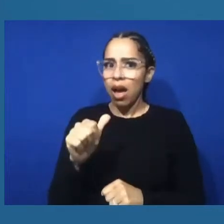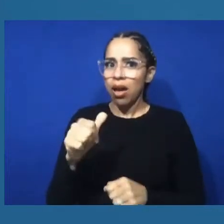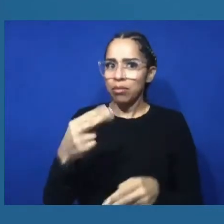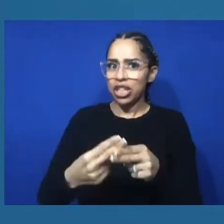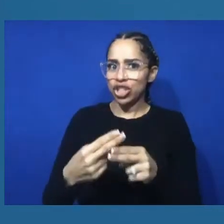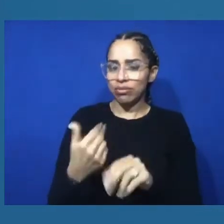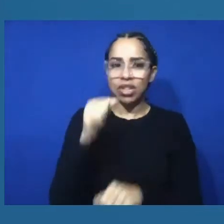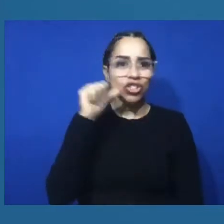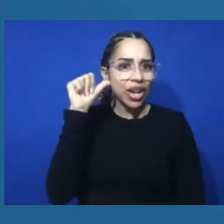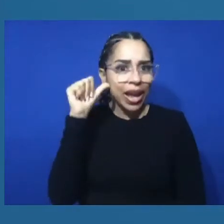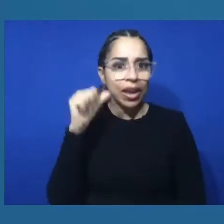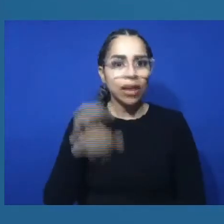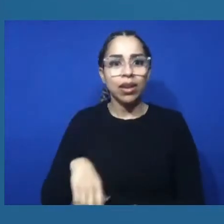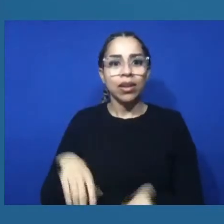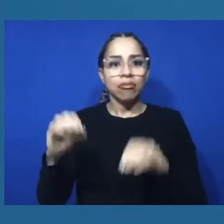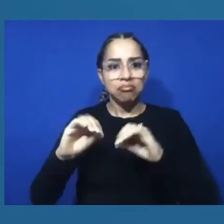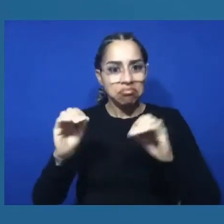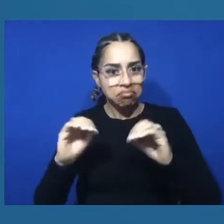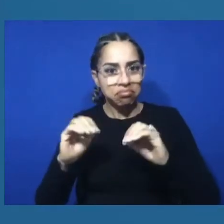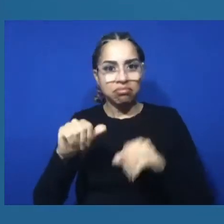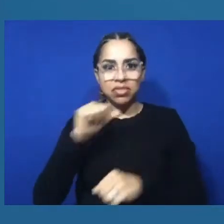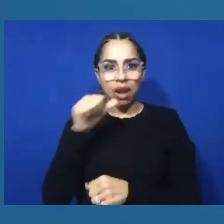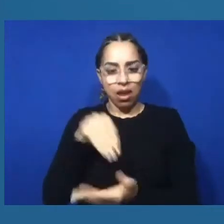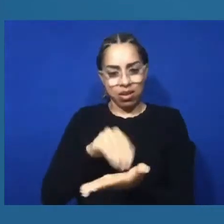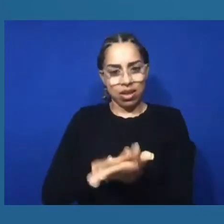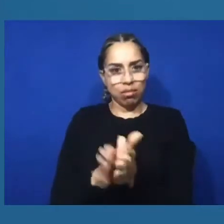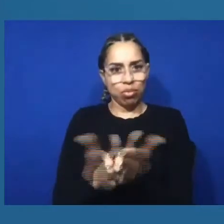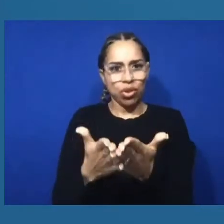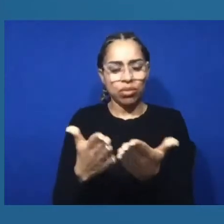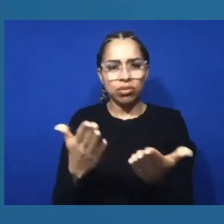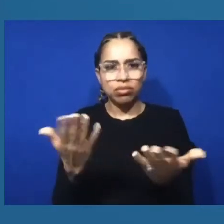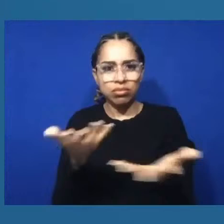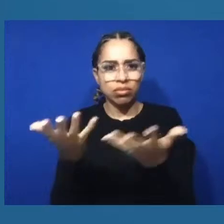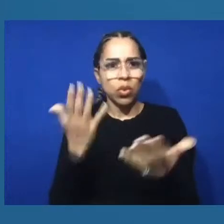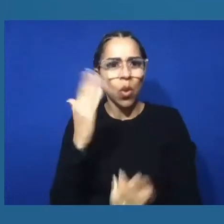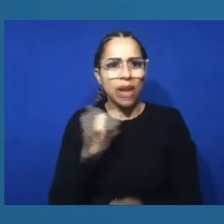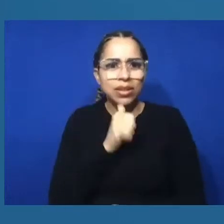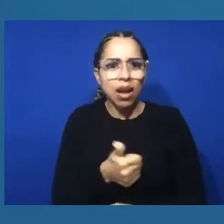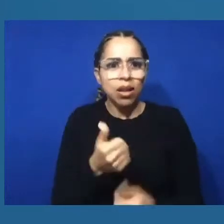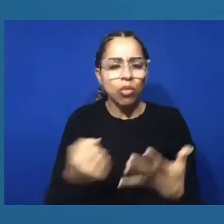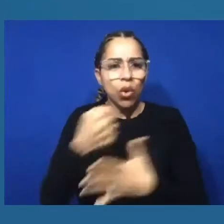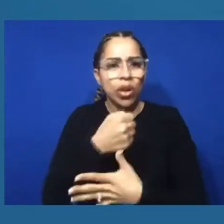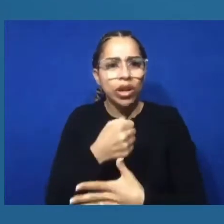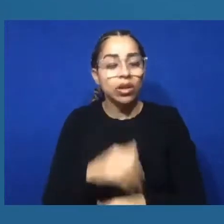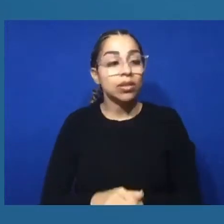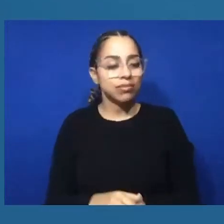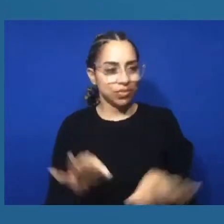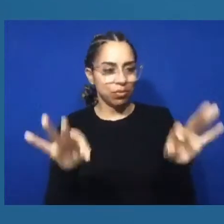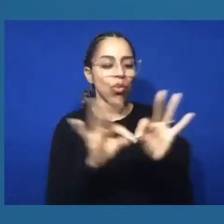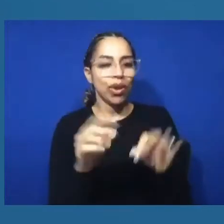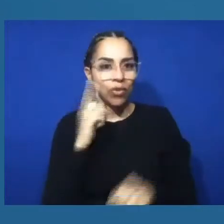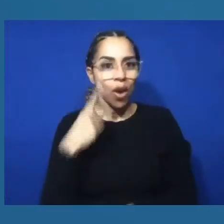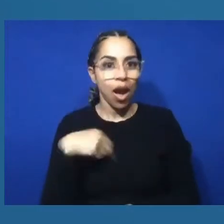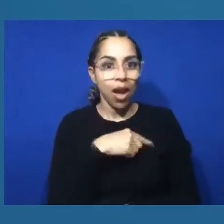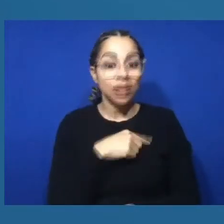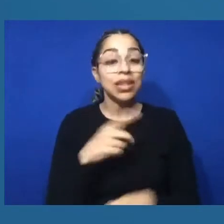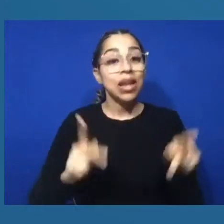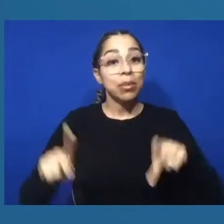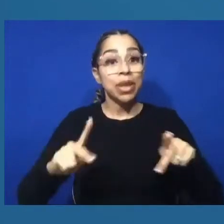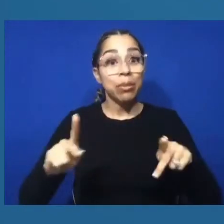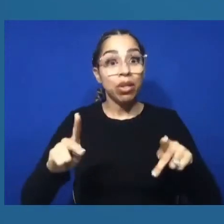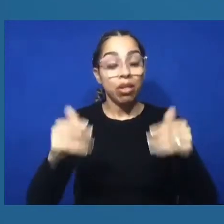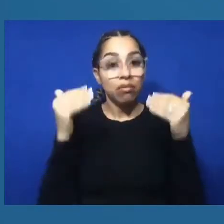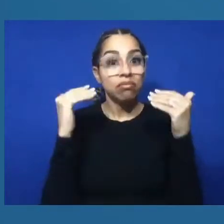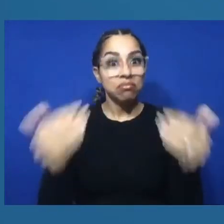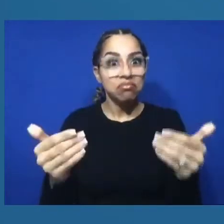as well. Why isn't this a priority? Well, it's very important for us to ensure that people who commit crimes do not get away with them.